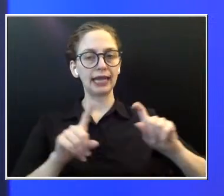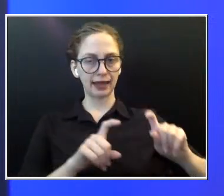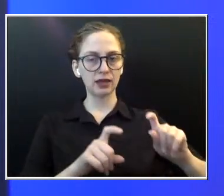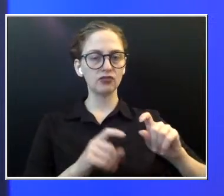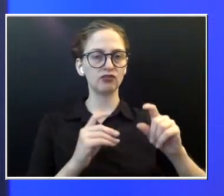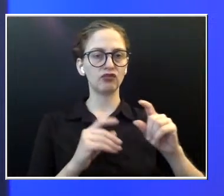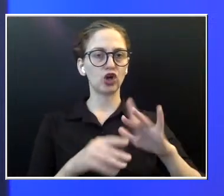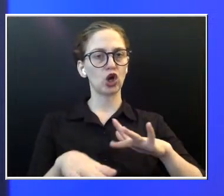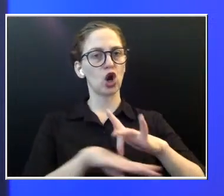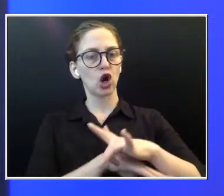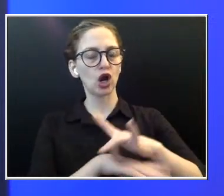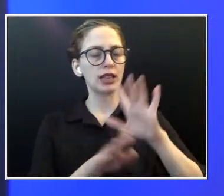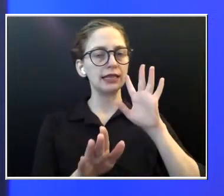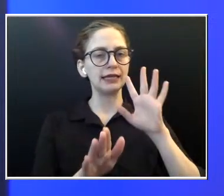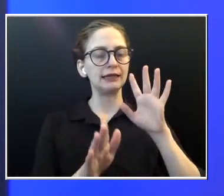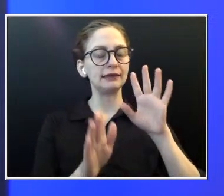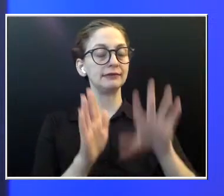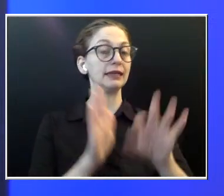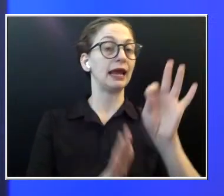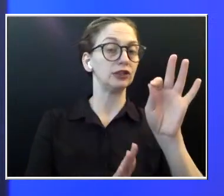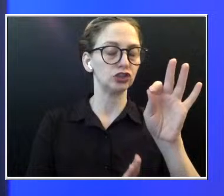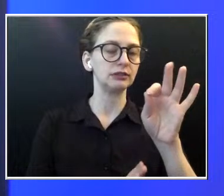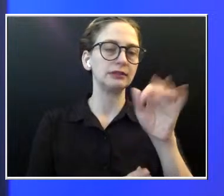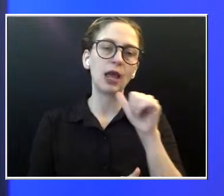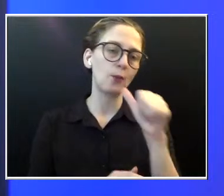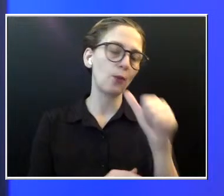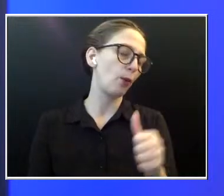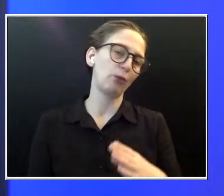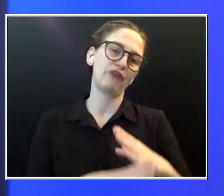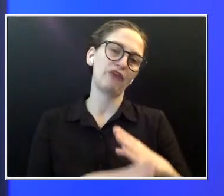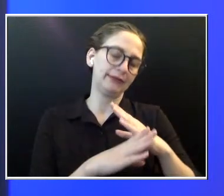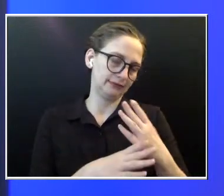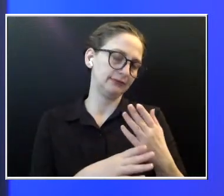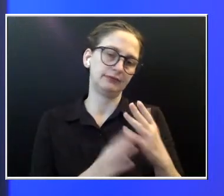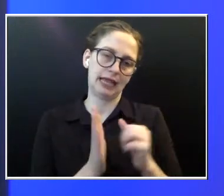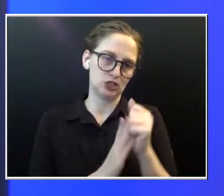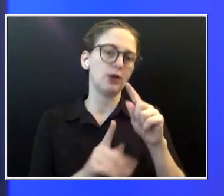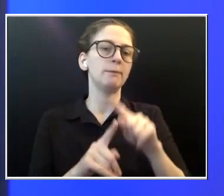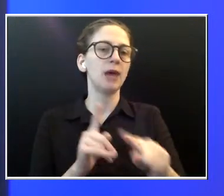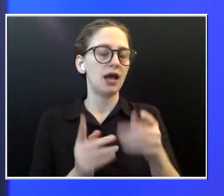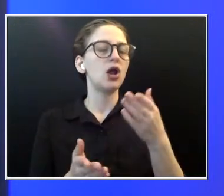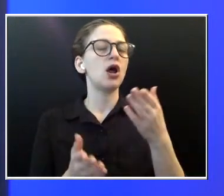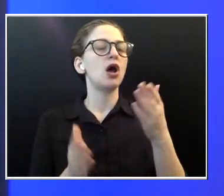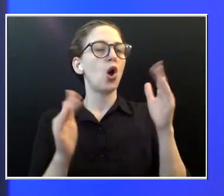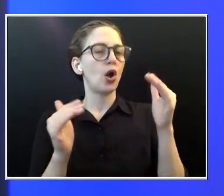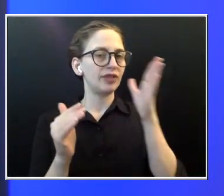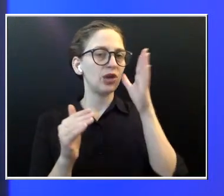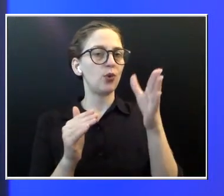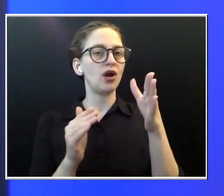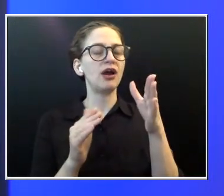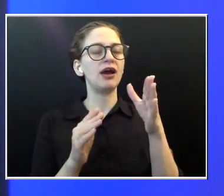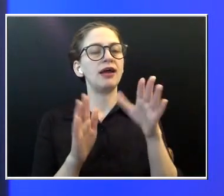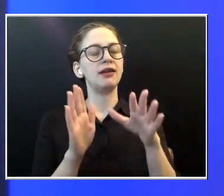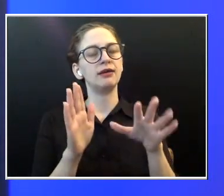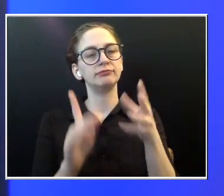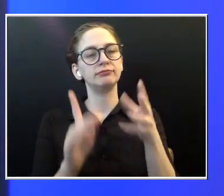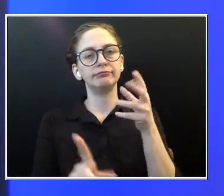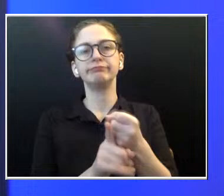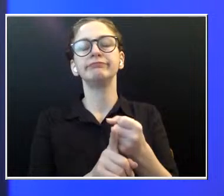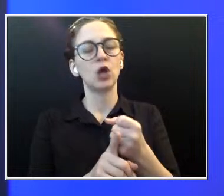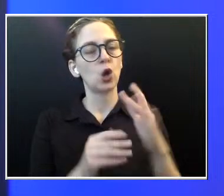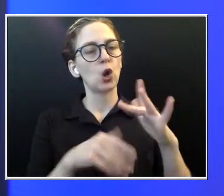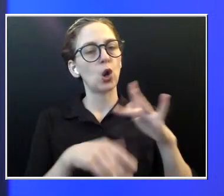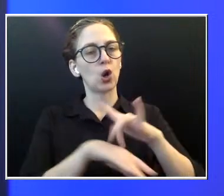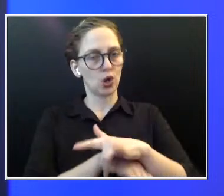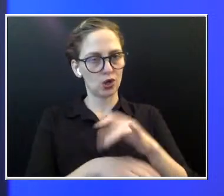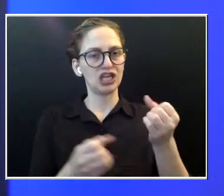the goal would be to detect it early at a stage where we would minimize the cancer therapies that would be needed. And then for risk reduction, we think about